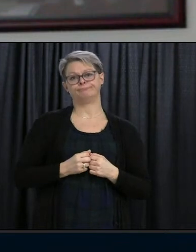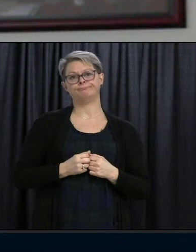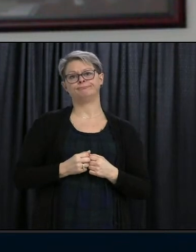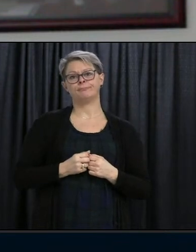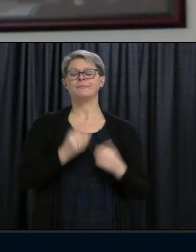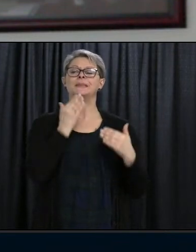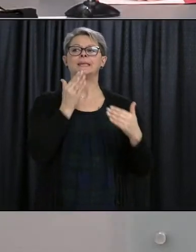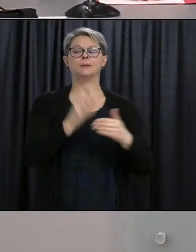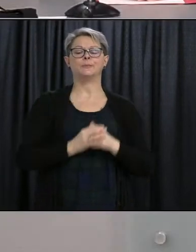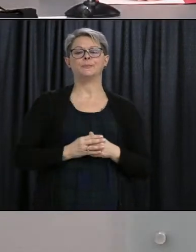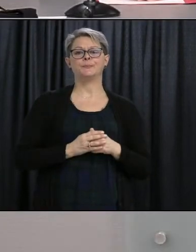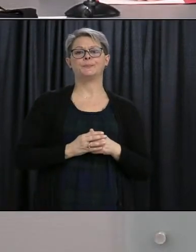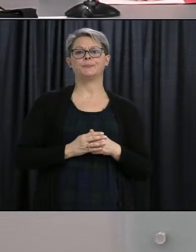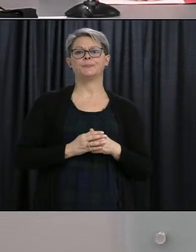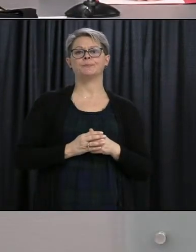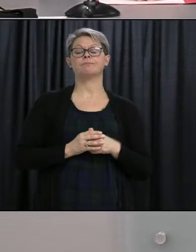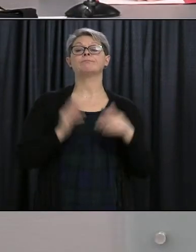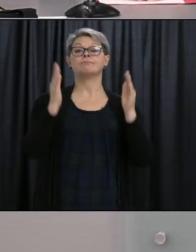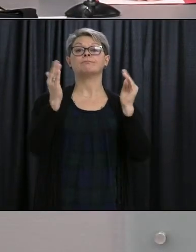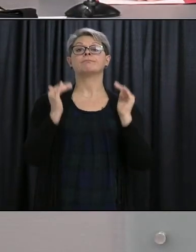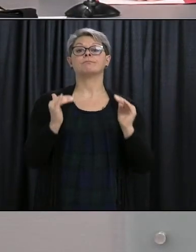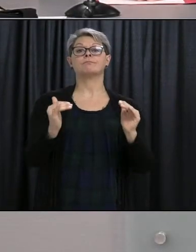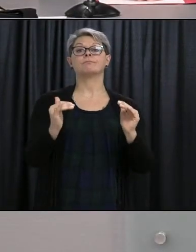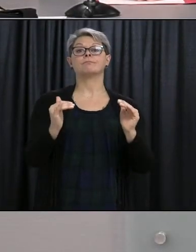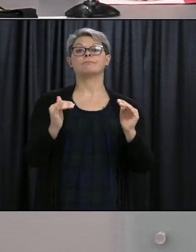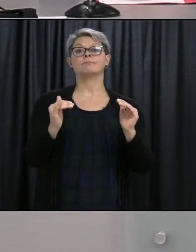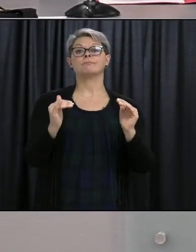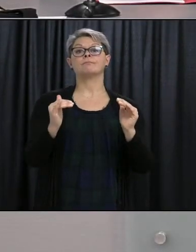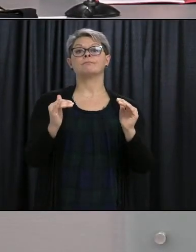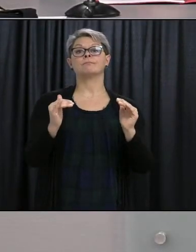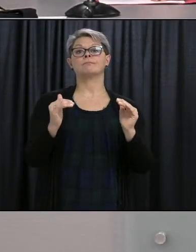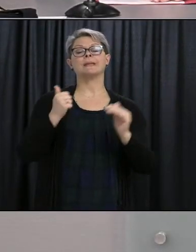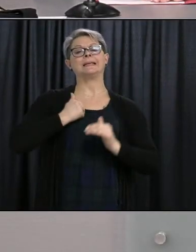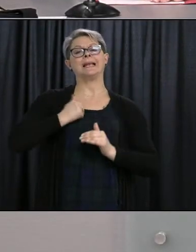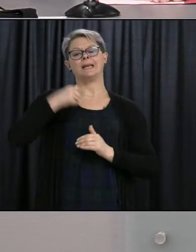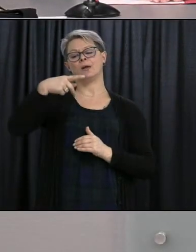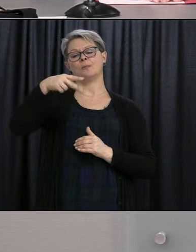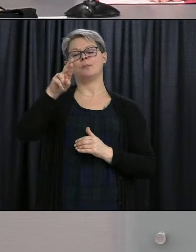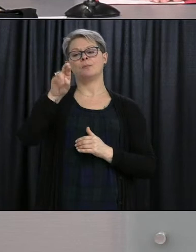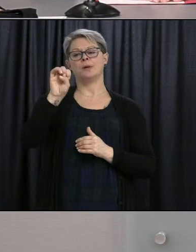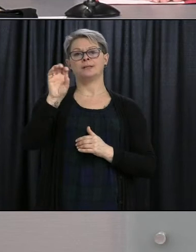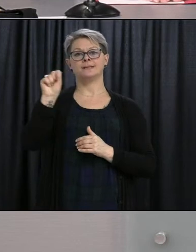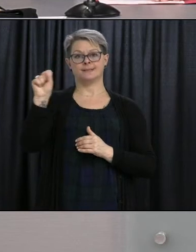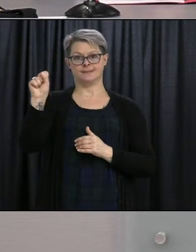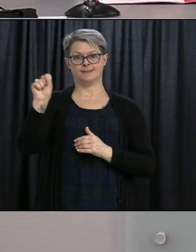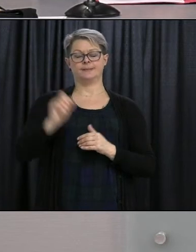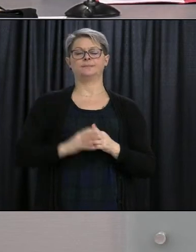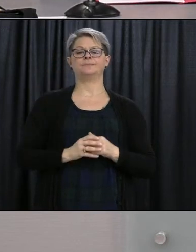Thank you. Our next questions are from Sarah Smelly with the Canadian Press. Please go ahead.